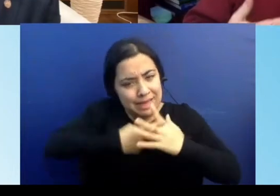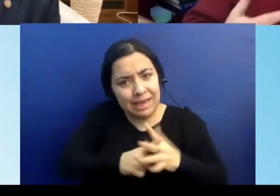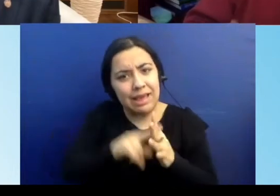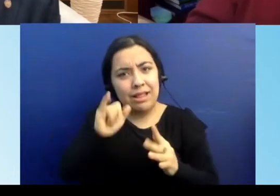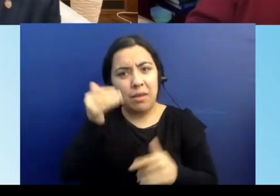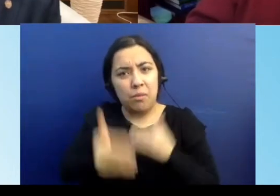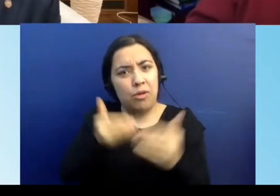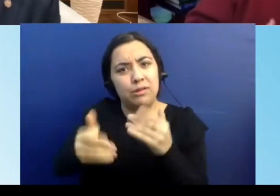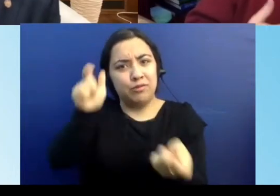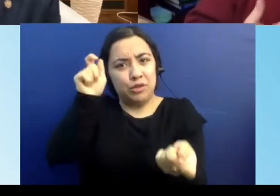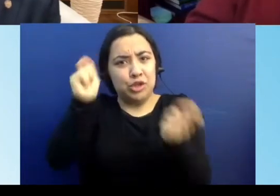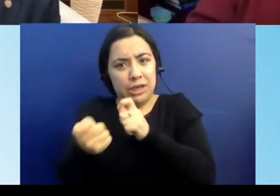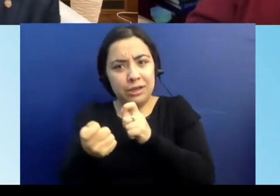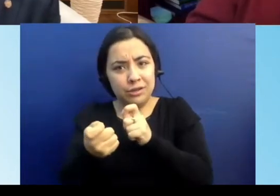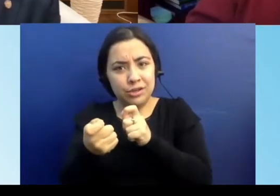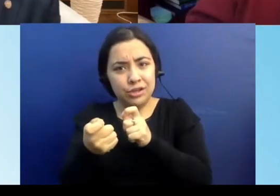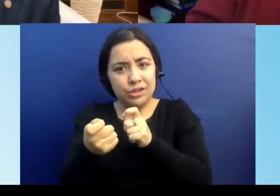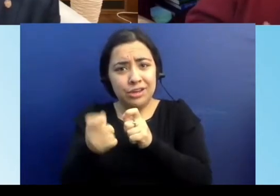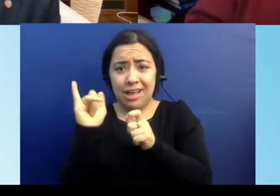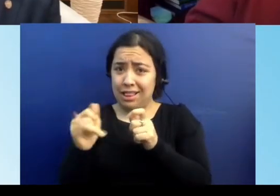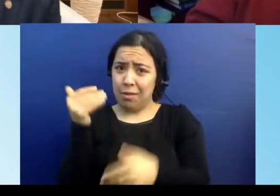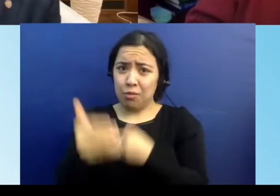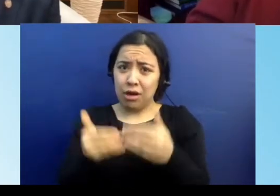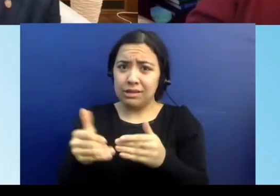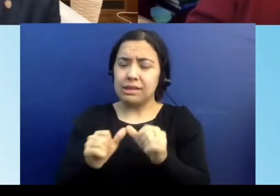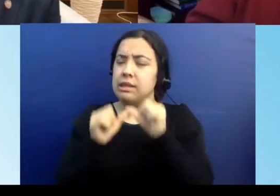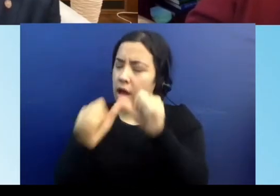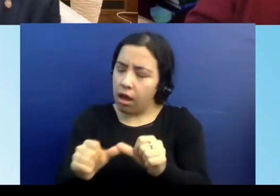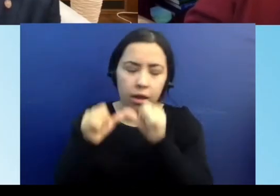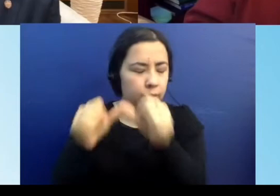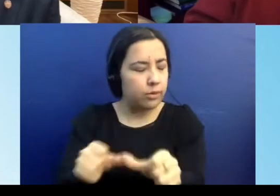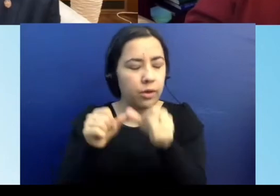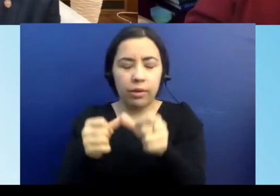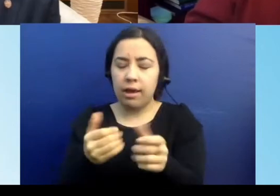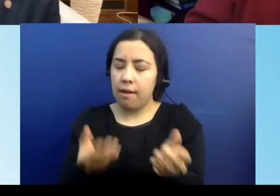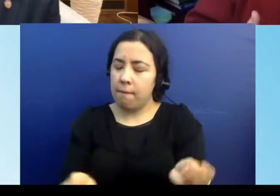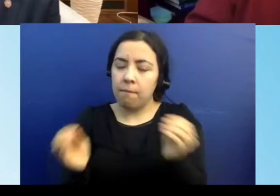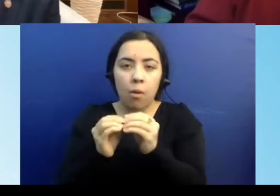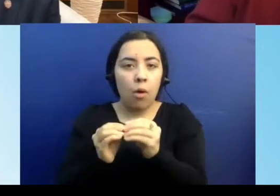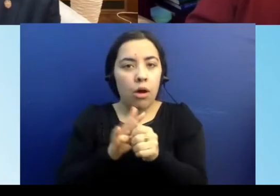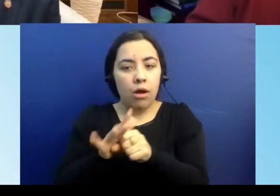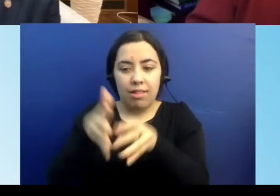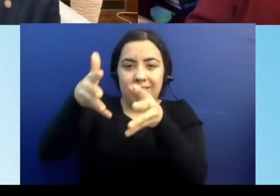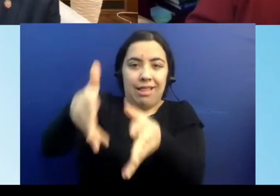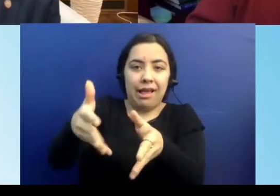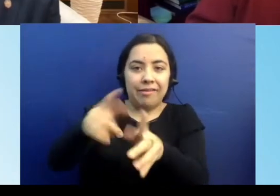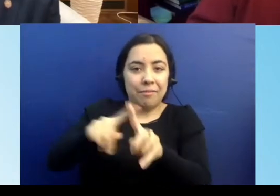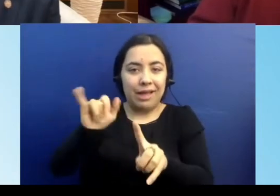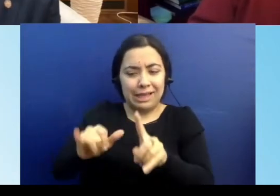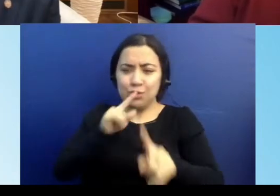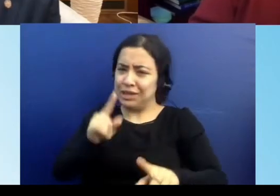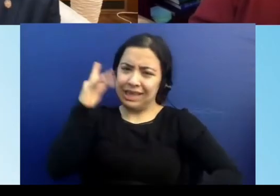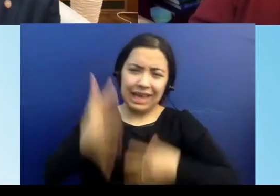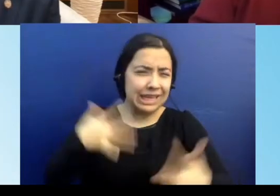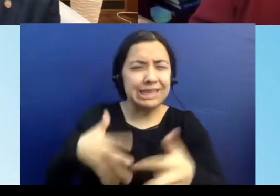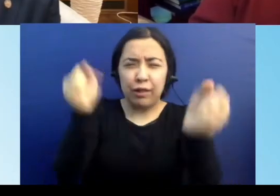change. And it's ongoing, and there's more to do, but it's accelerated, and I'm honestly excited about what's